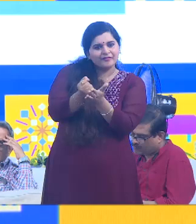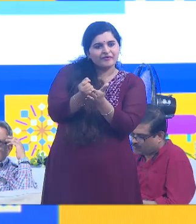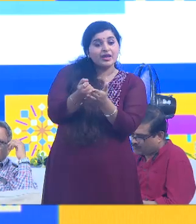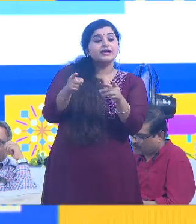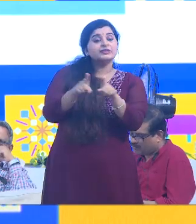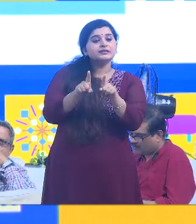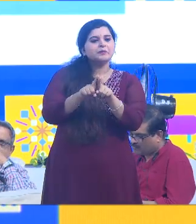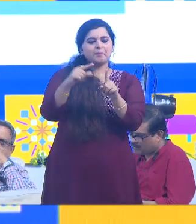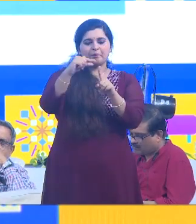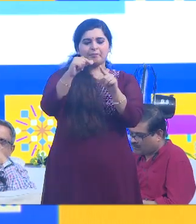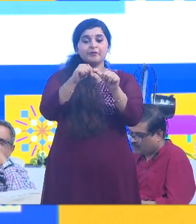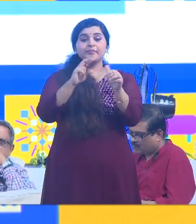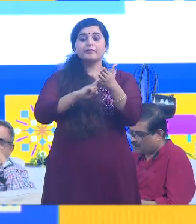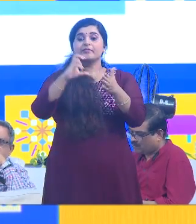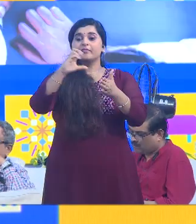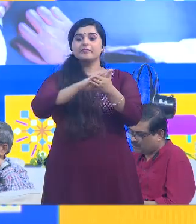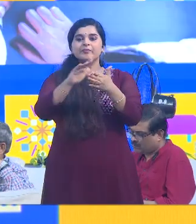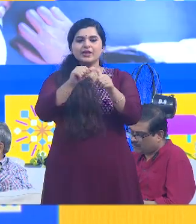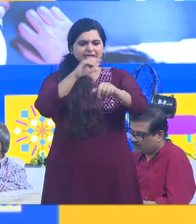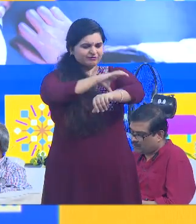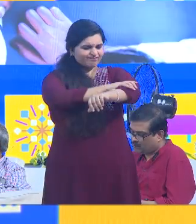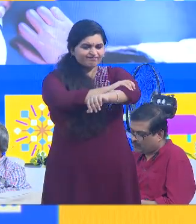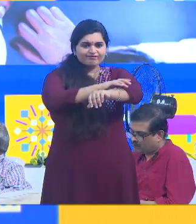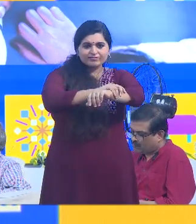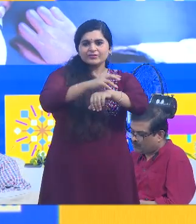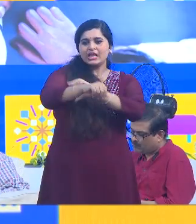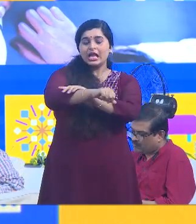Panchakarma therapies as well. Next one.